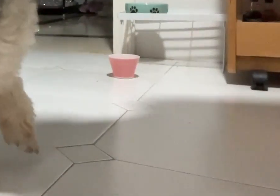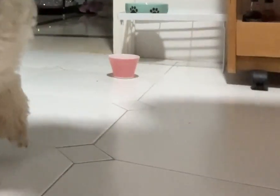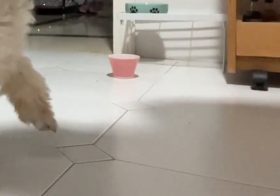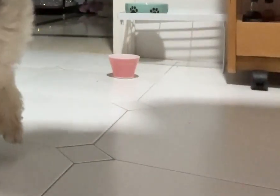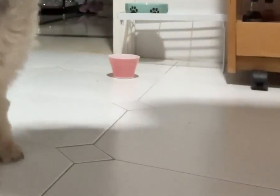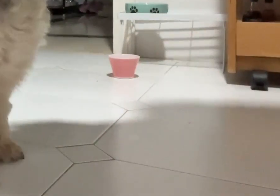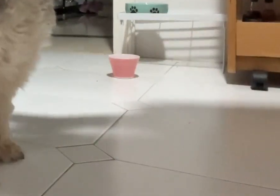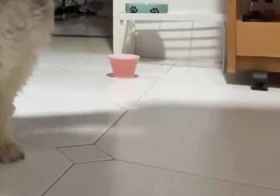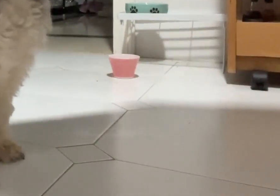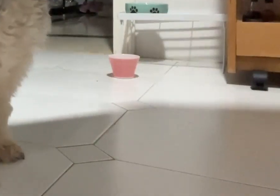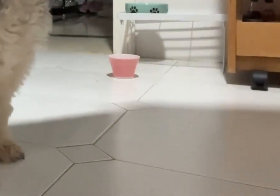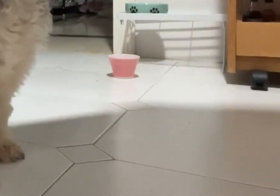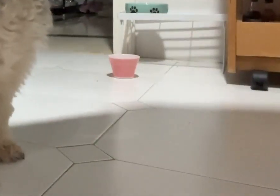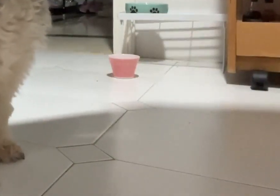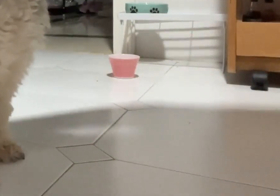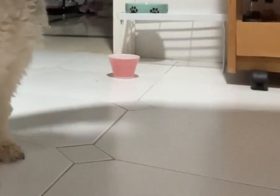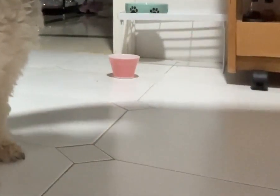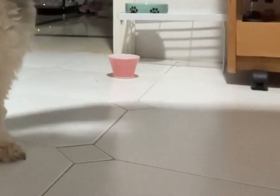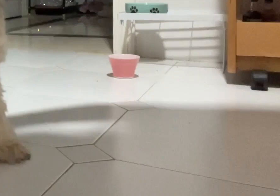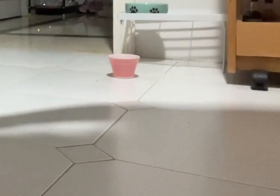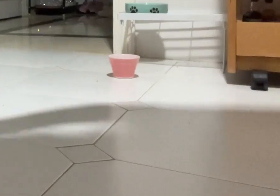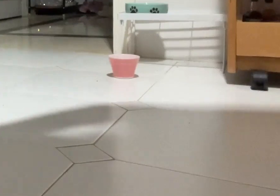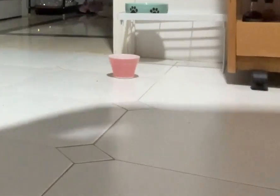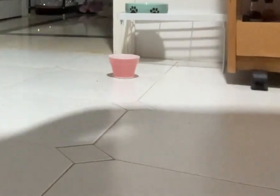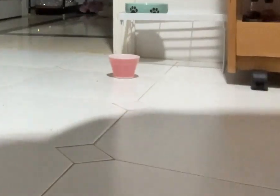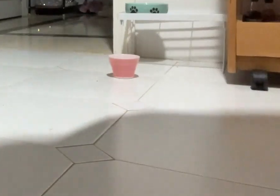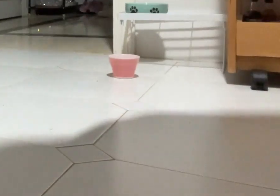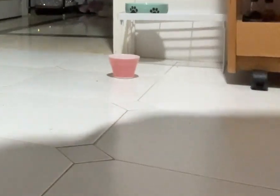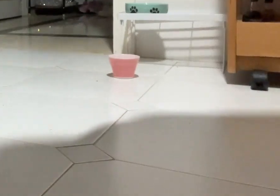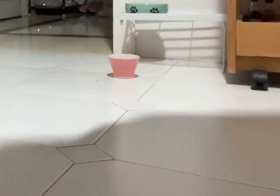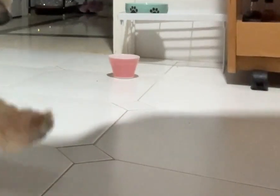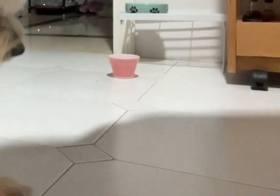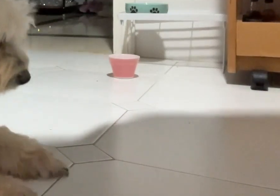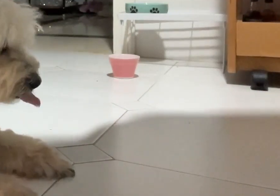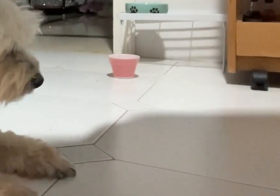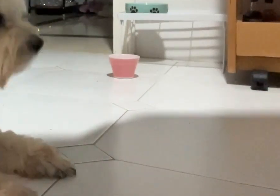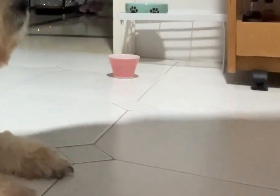And we're learning. We're learning lay down. Lay down.